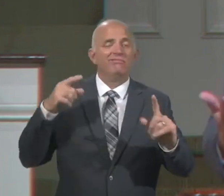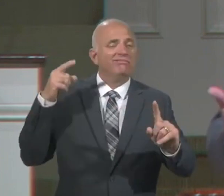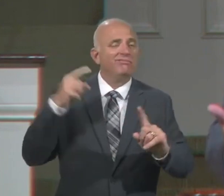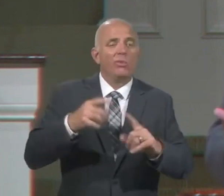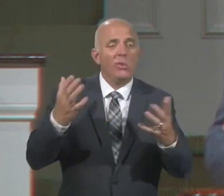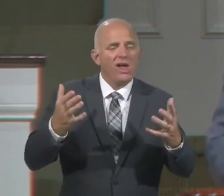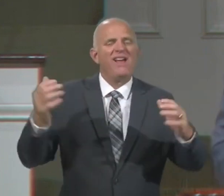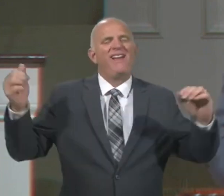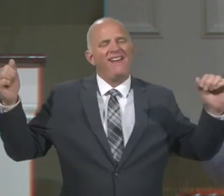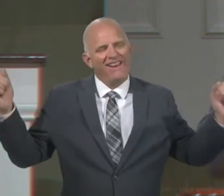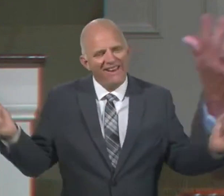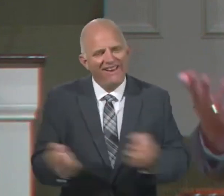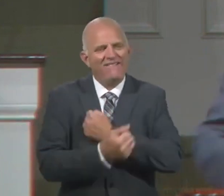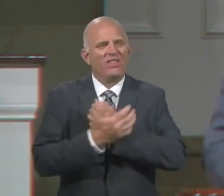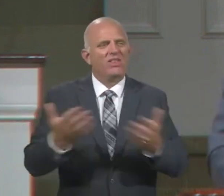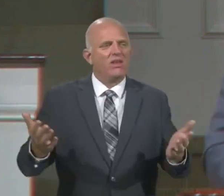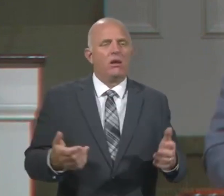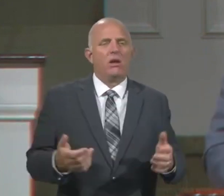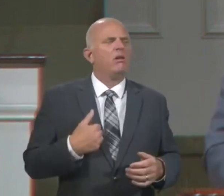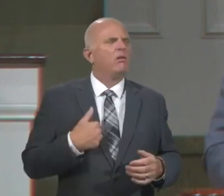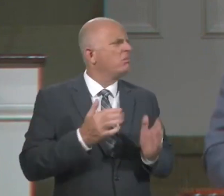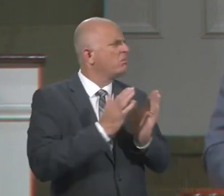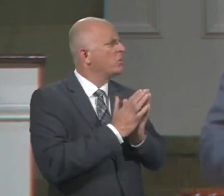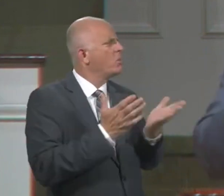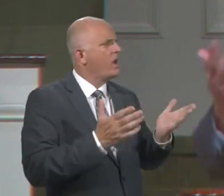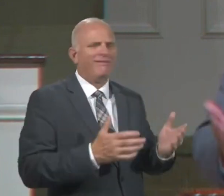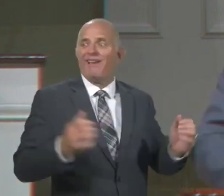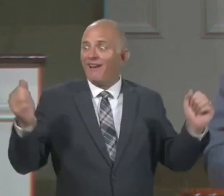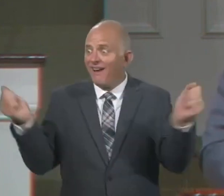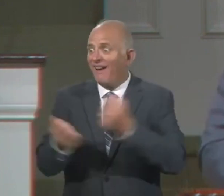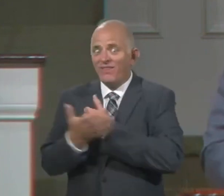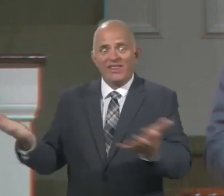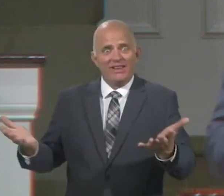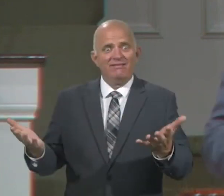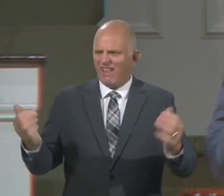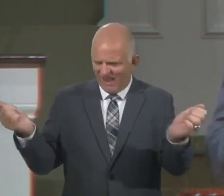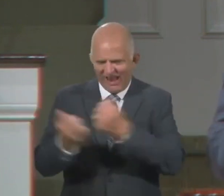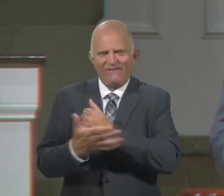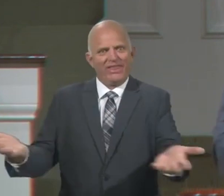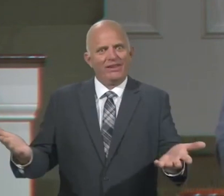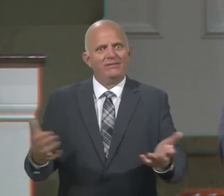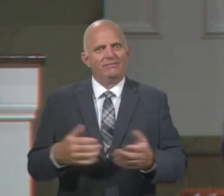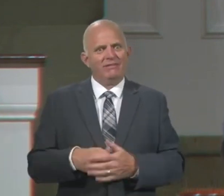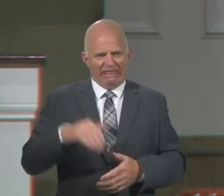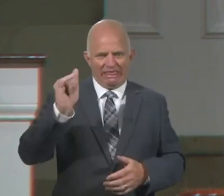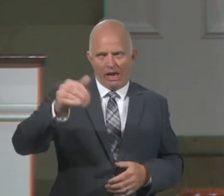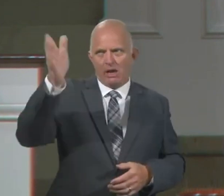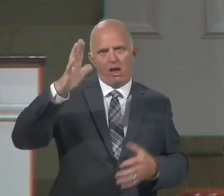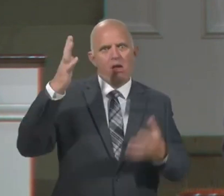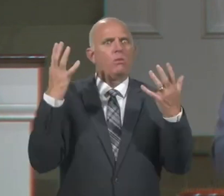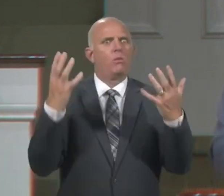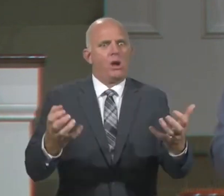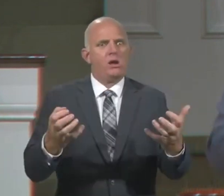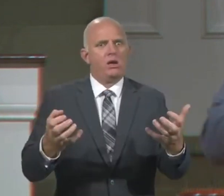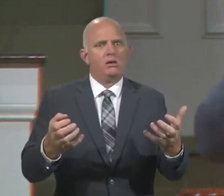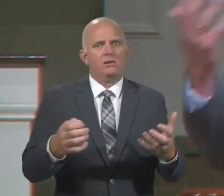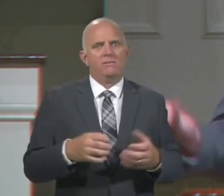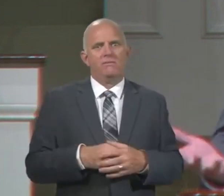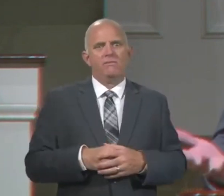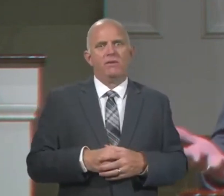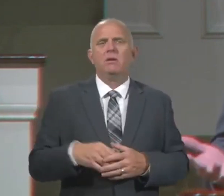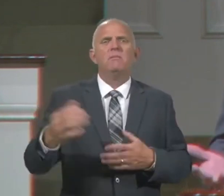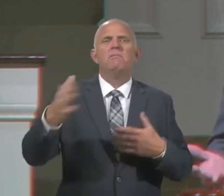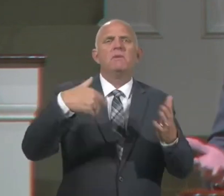should I pray about? Everything. Everything. That's what God wants. And by the way, the Bible says, be careful with nothing. He says, don't